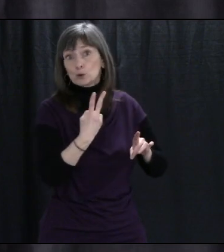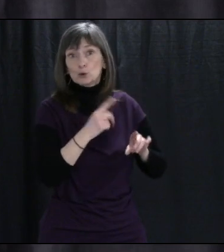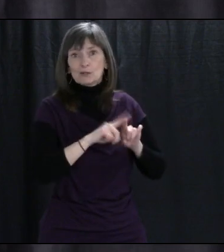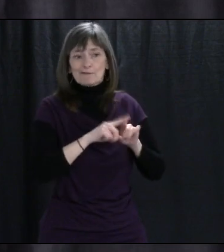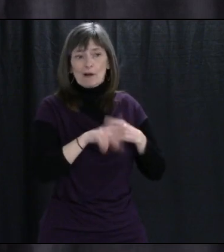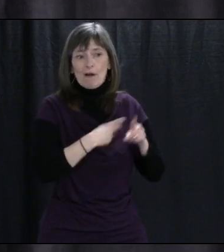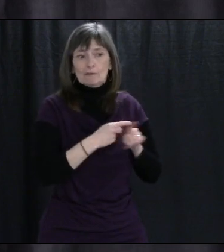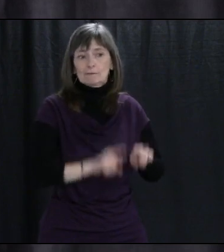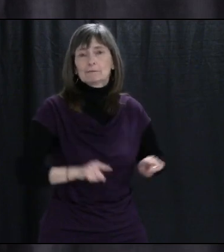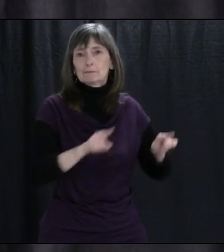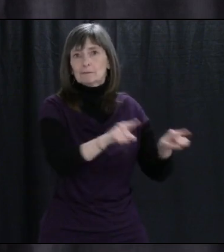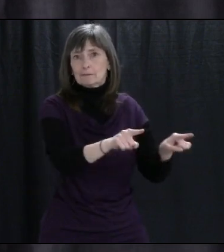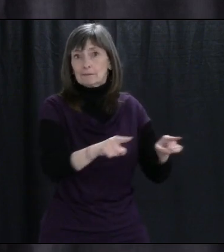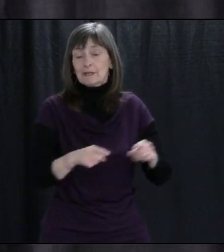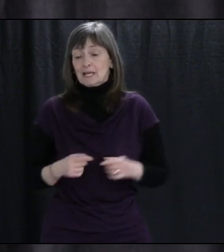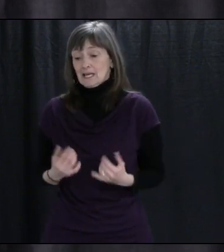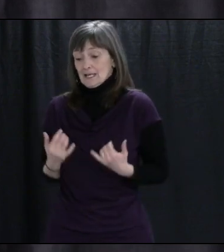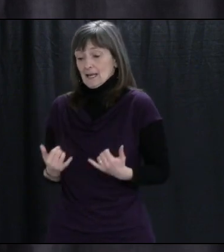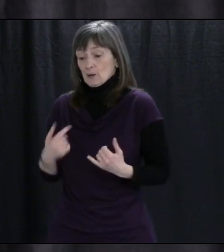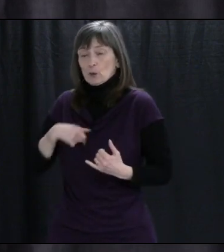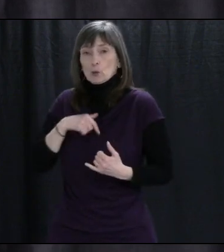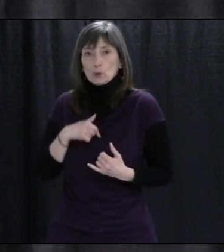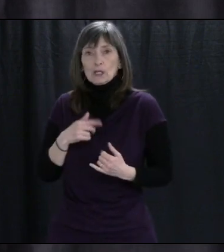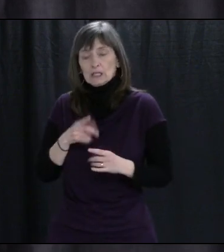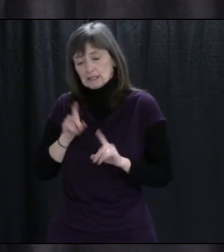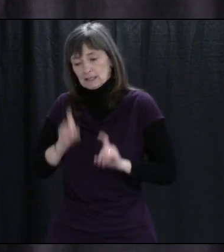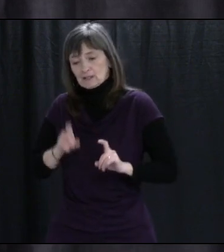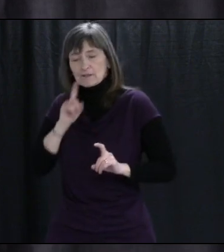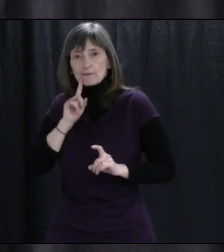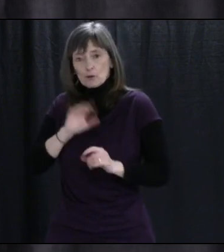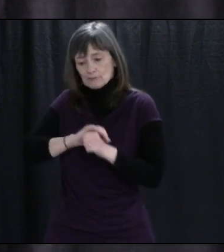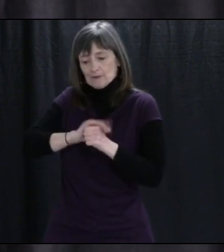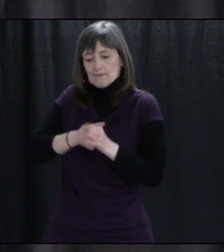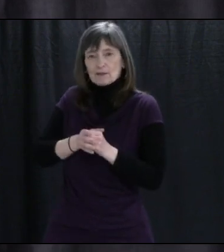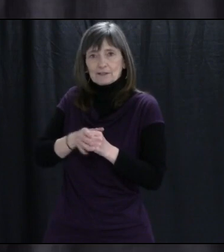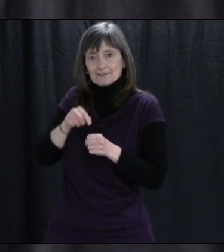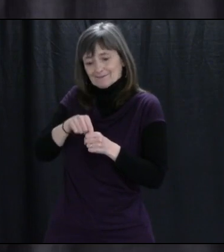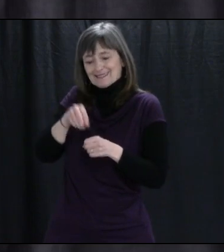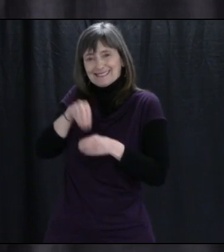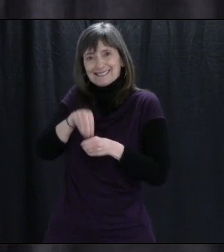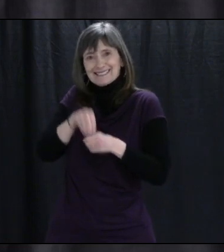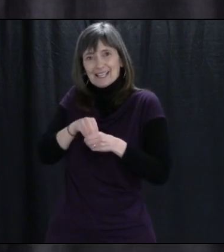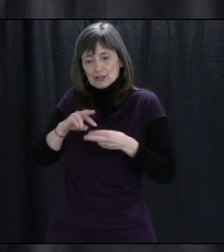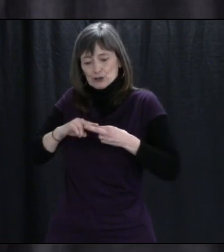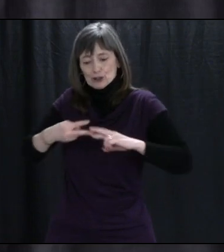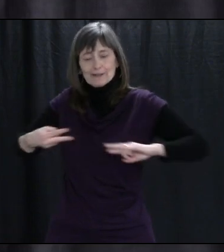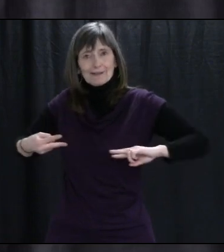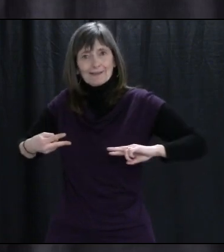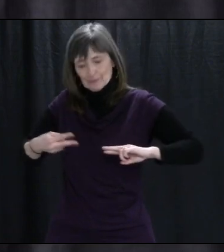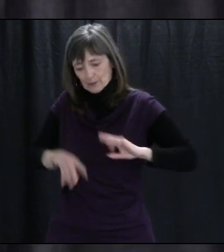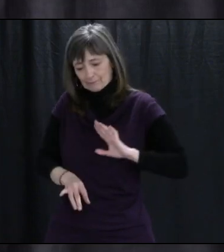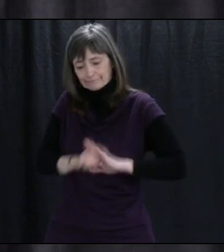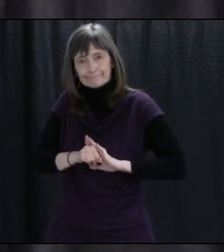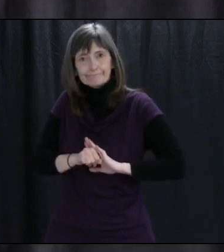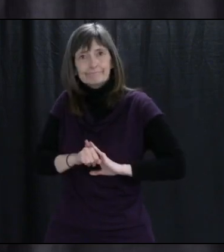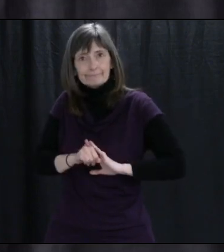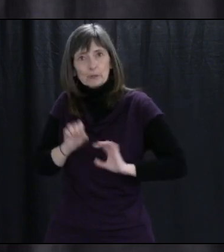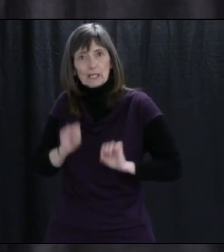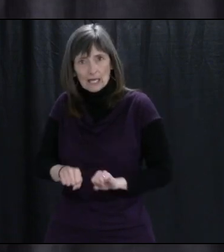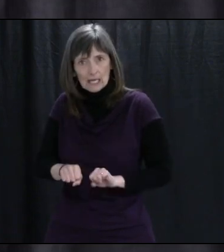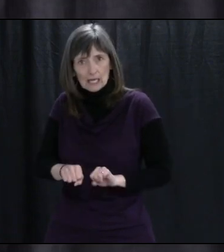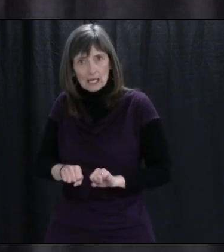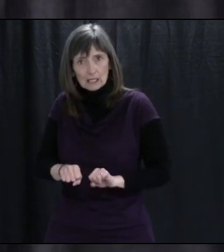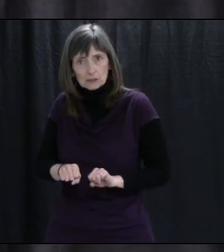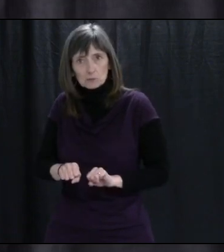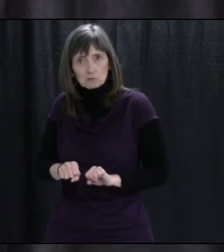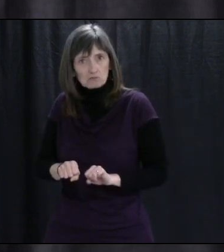two specific markers, genetic markers on the virus, and so that is